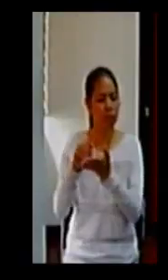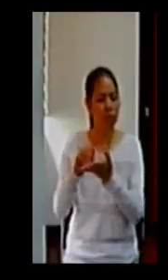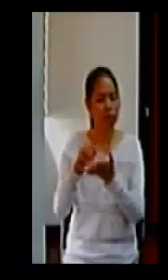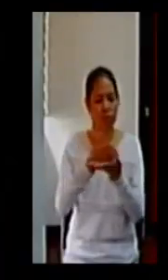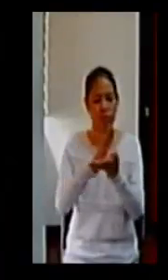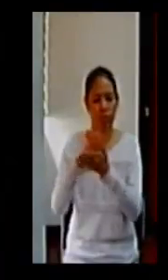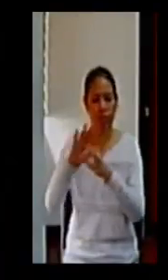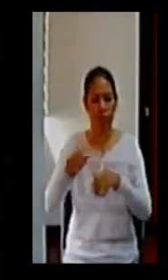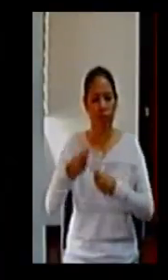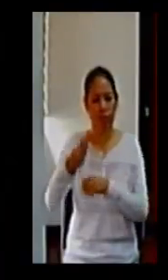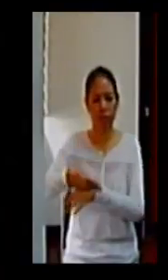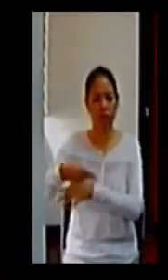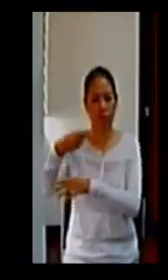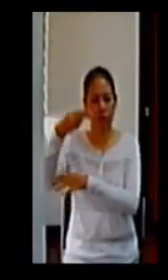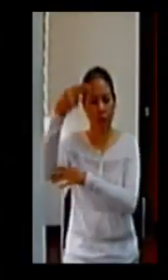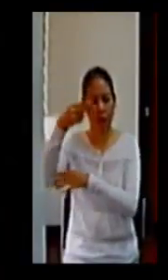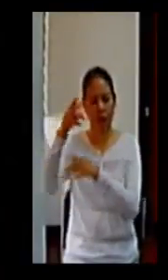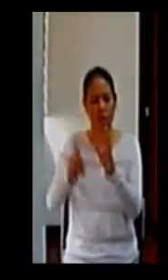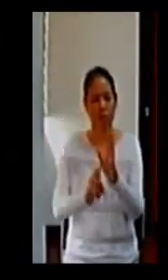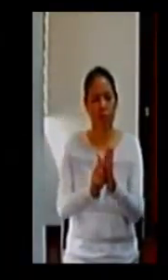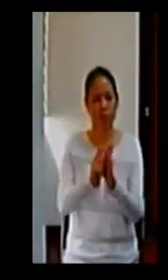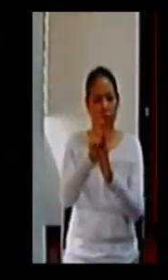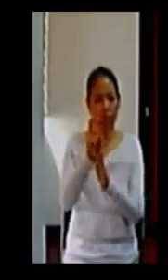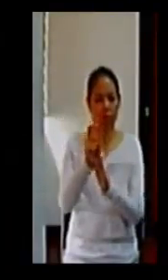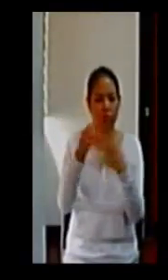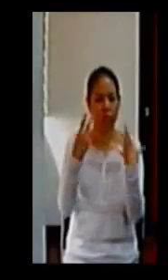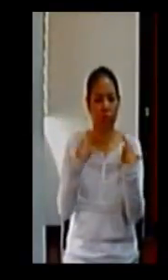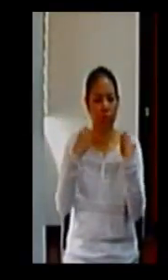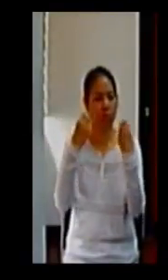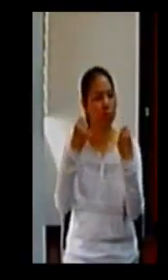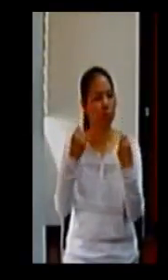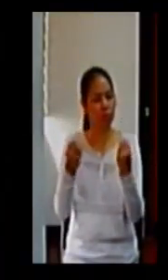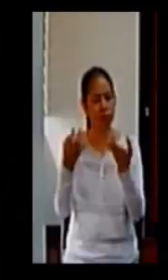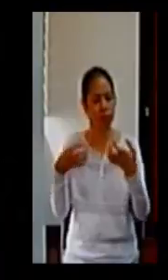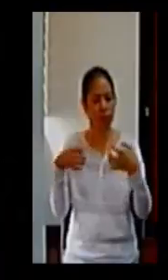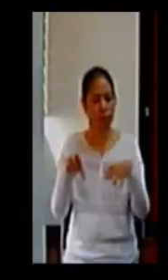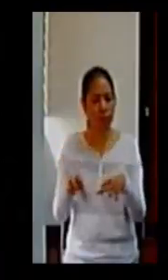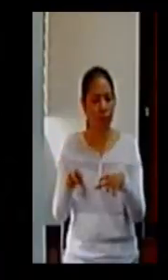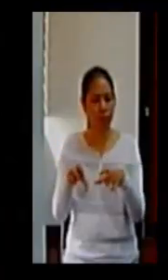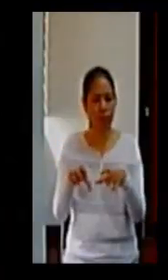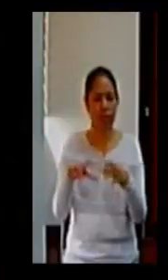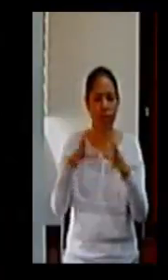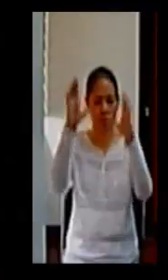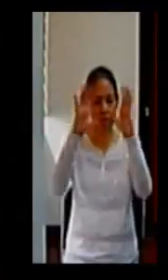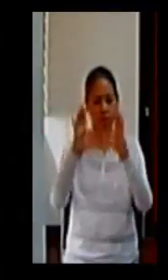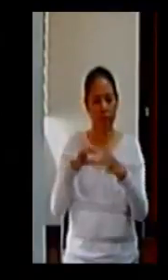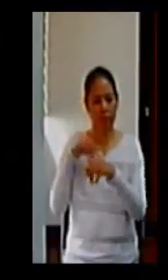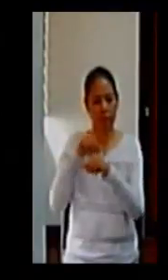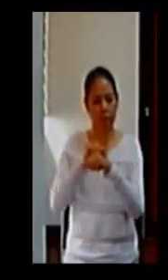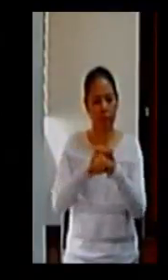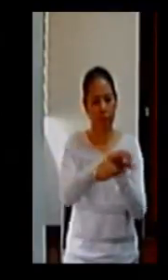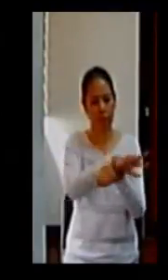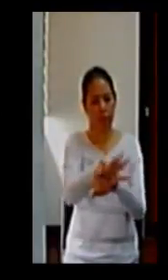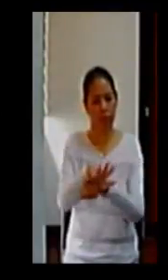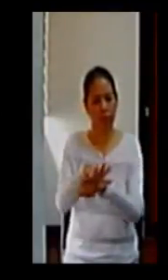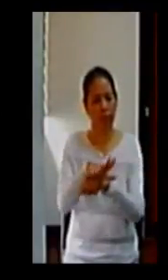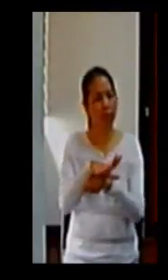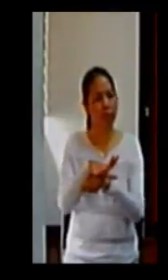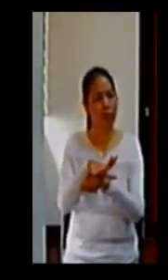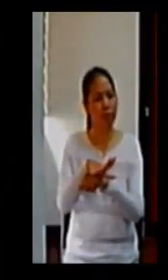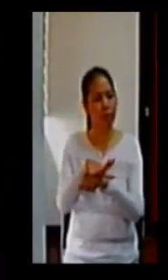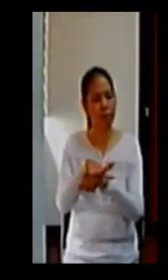temperatures, intensifying weather events, and other climate impacts threaten the 2,000-year-old